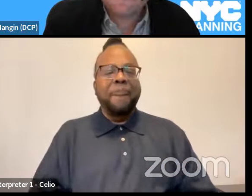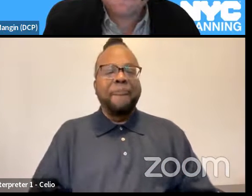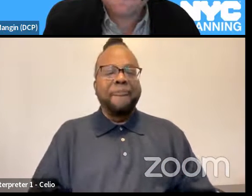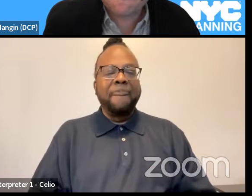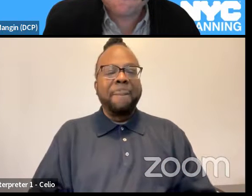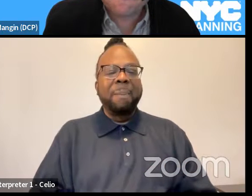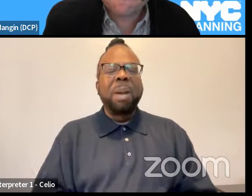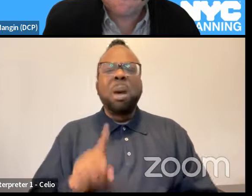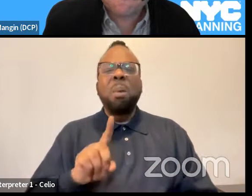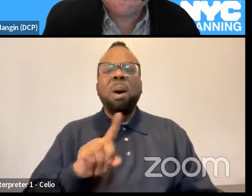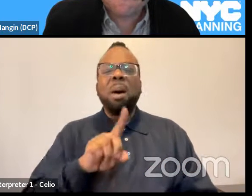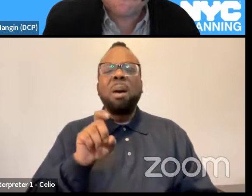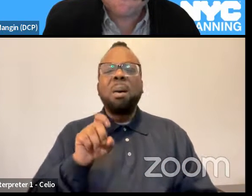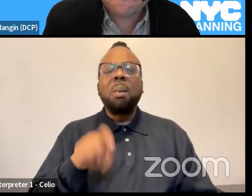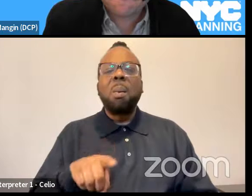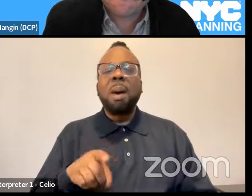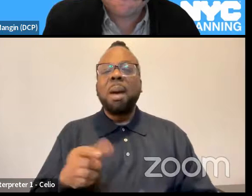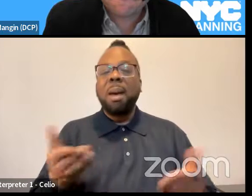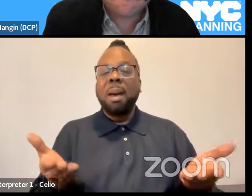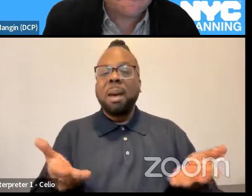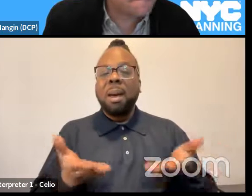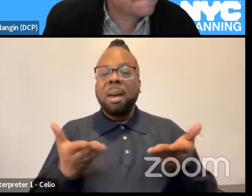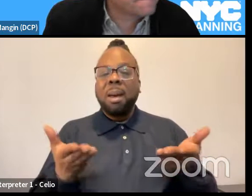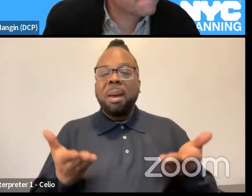One of the questions here